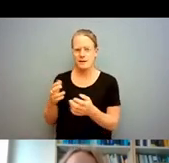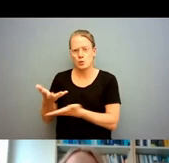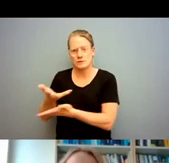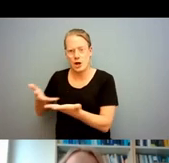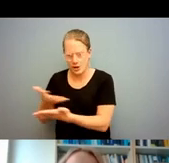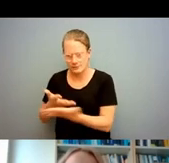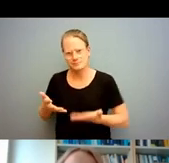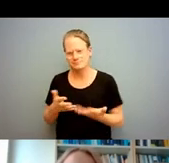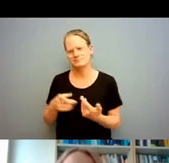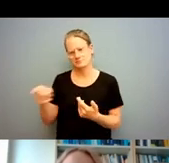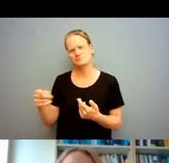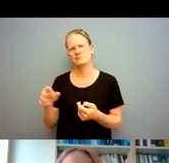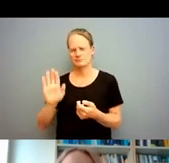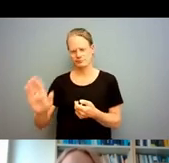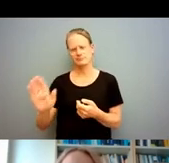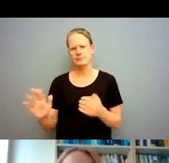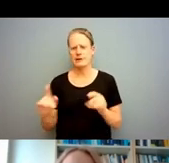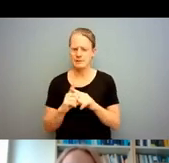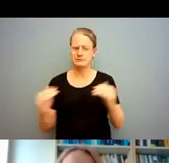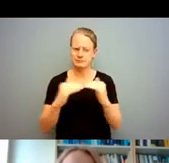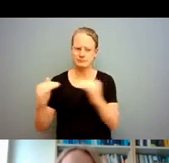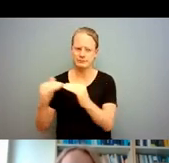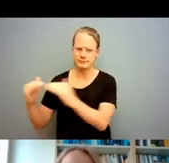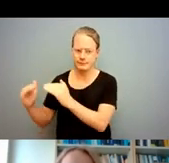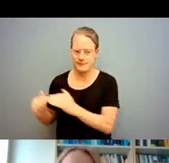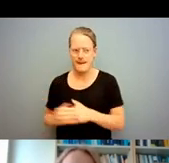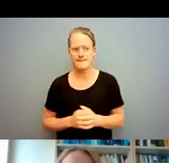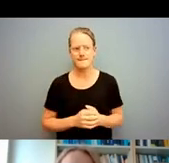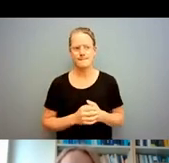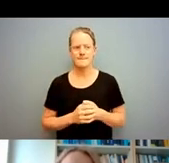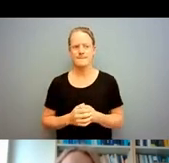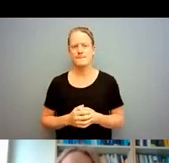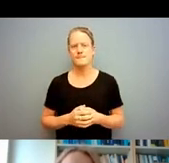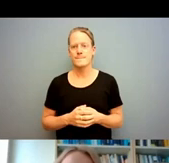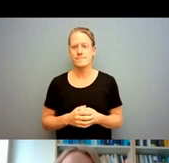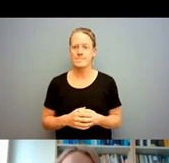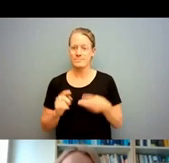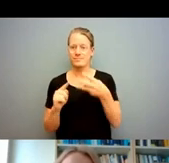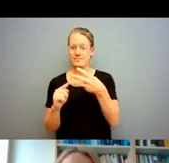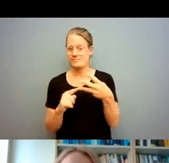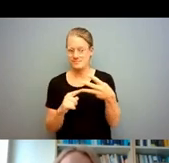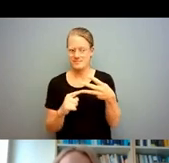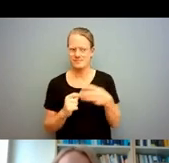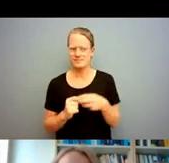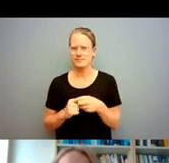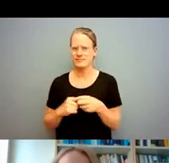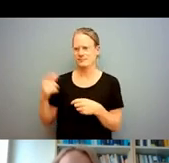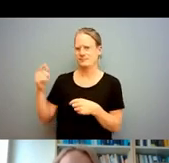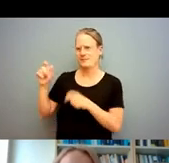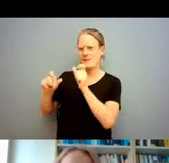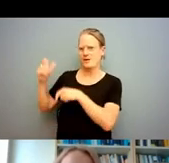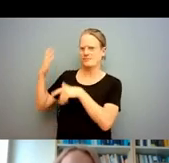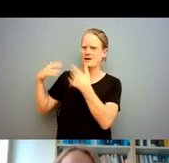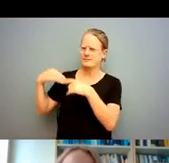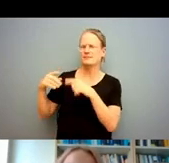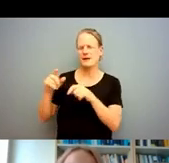Indigenous peoples and individuals are free and equal to all other peoples, and that Indigenous individuals have the right to be free from